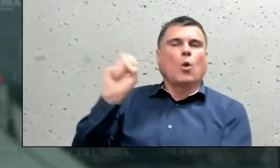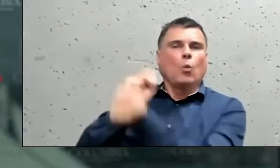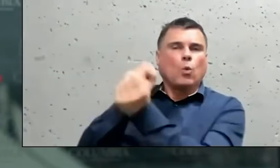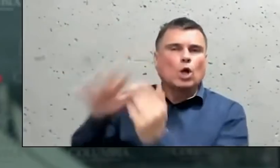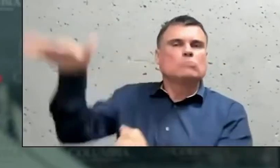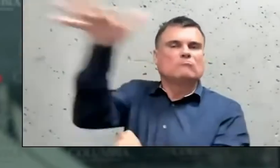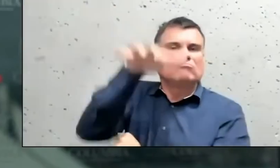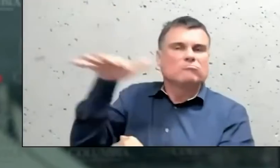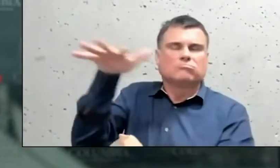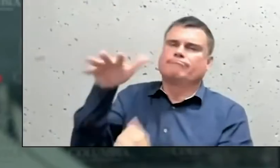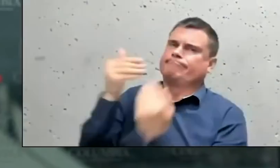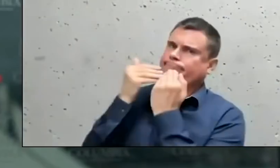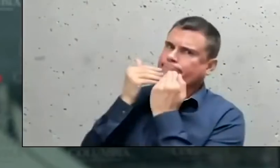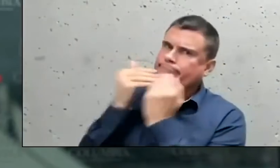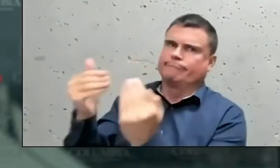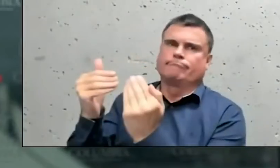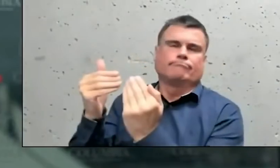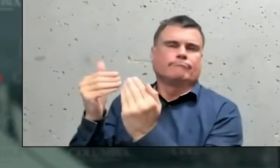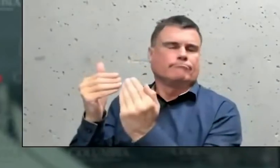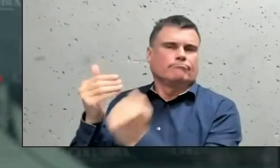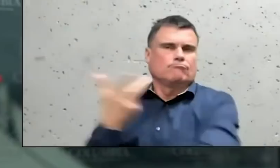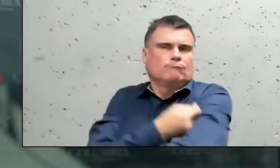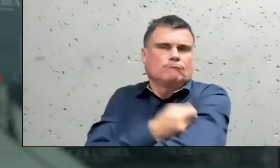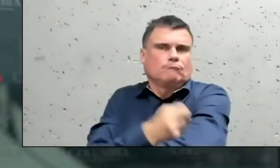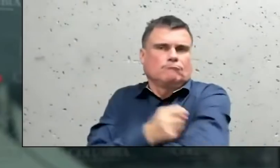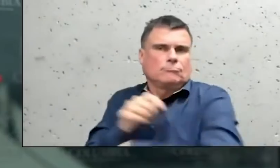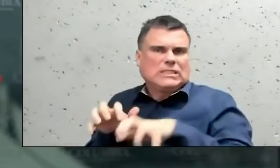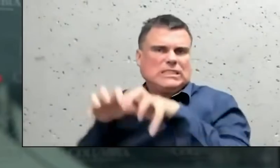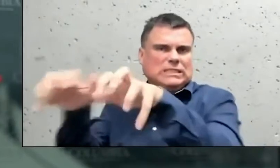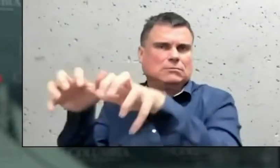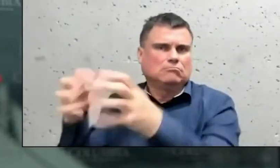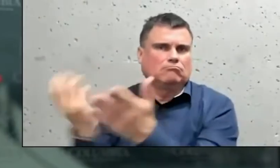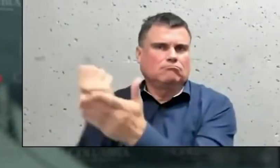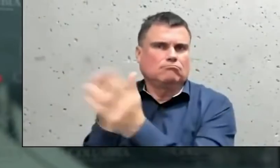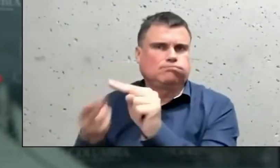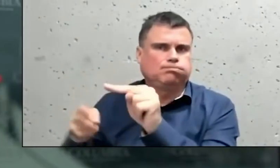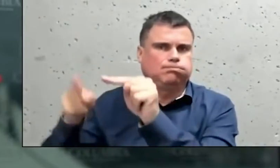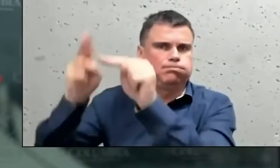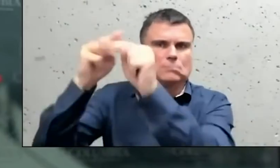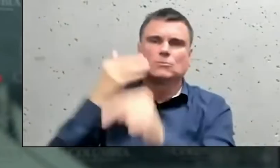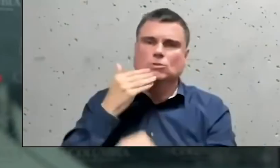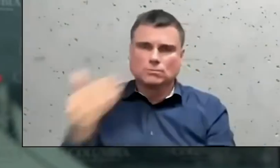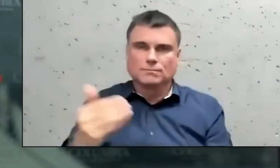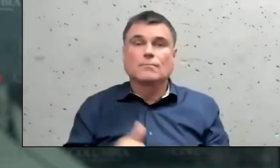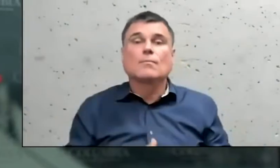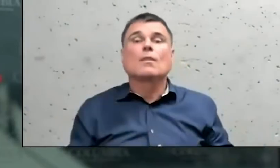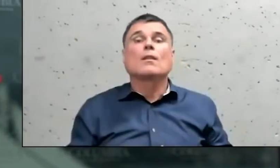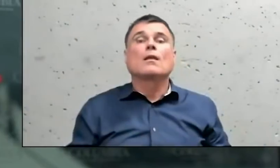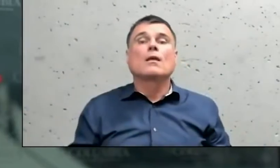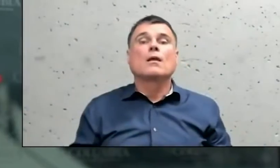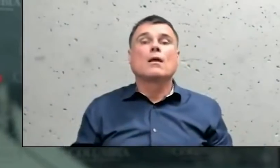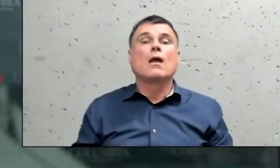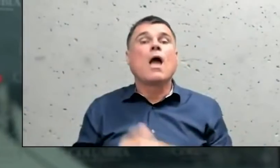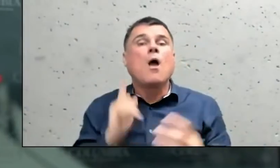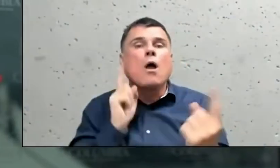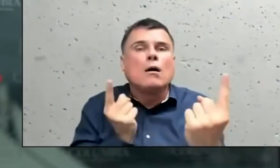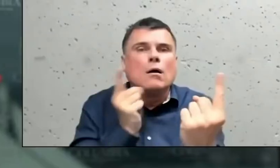in terms of contact tracing, we now have, we've added 20 additional staff to contact tracing this week. We now